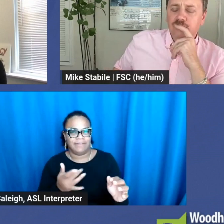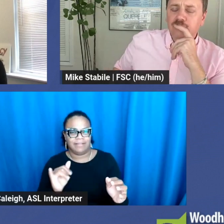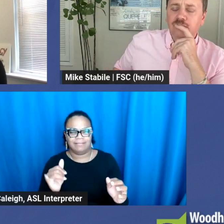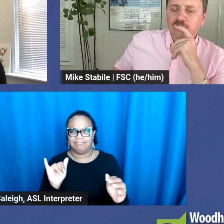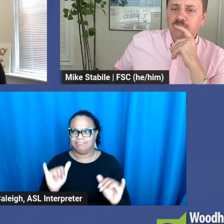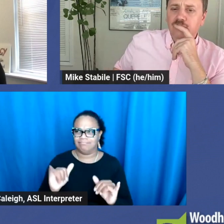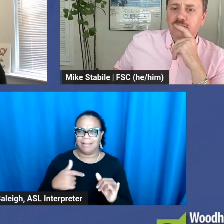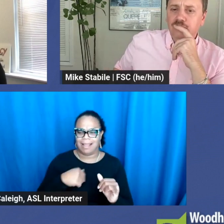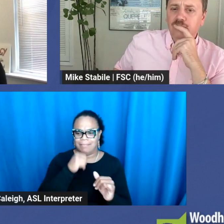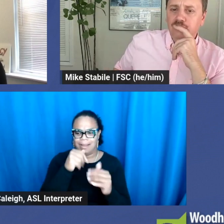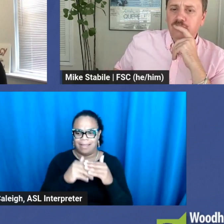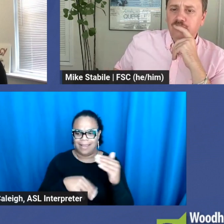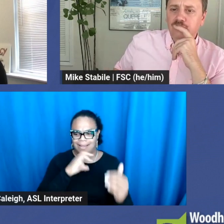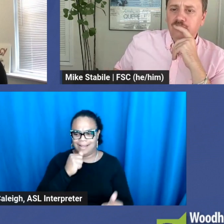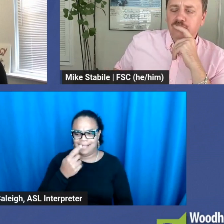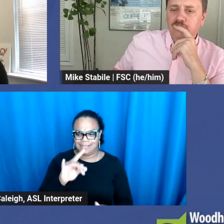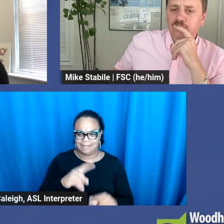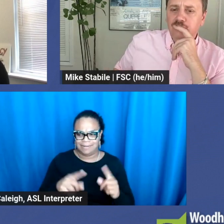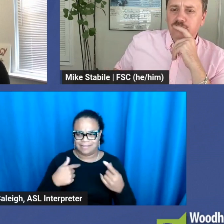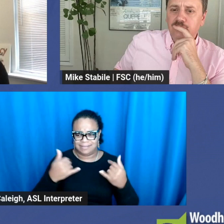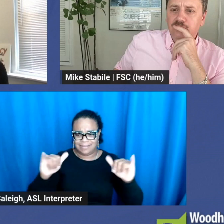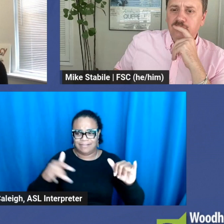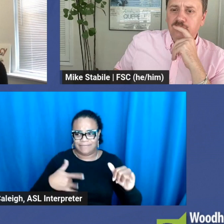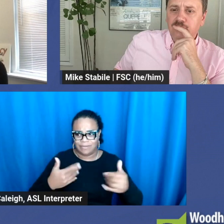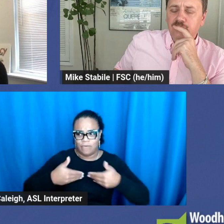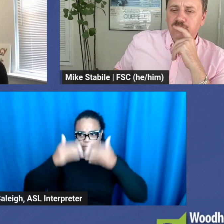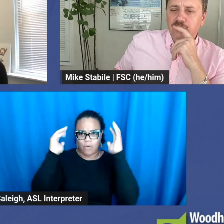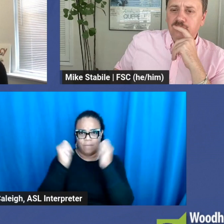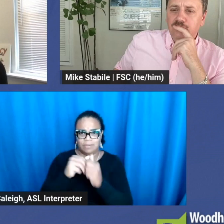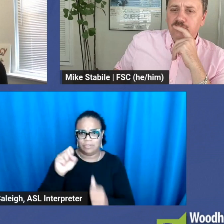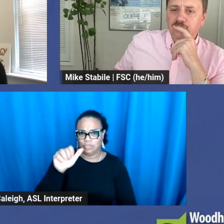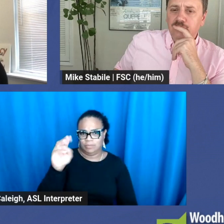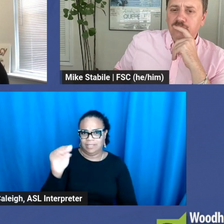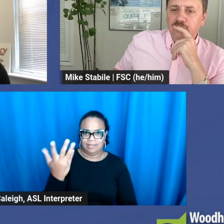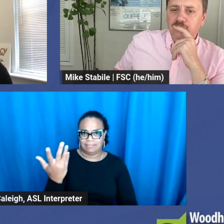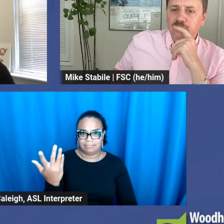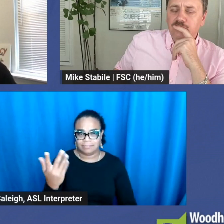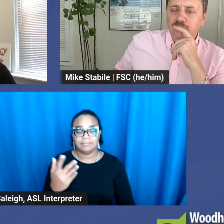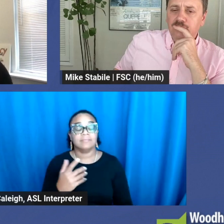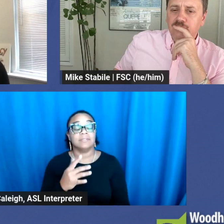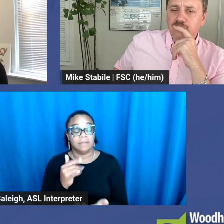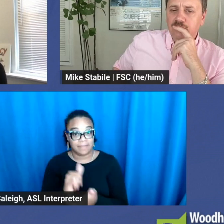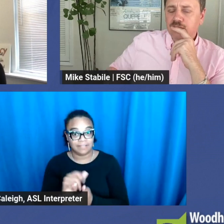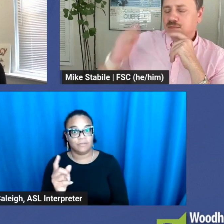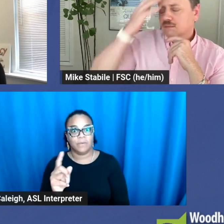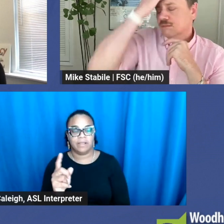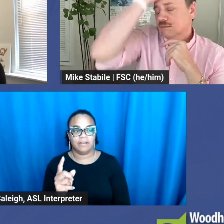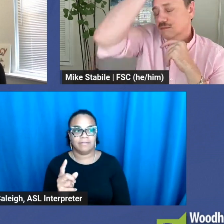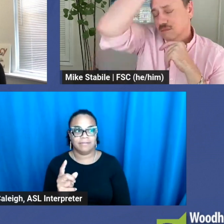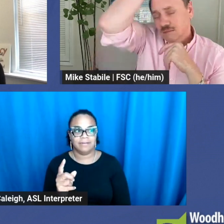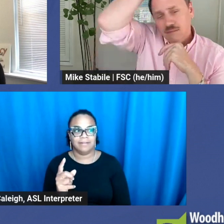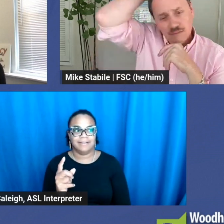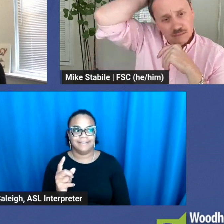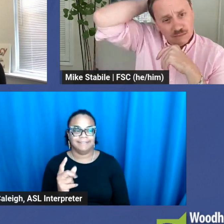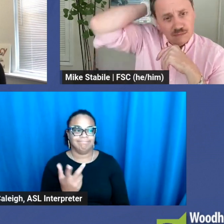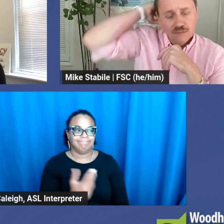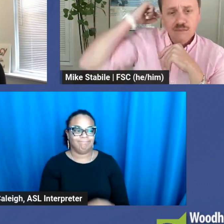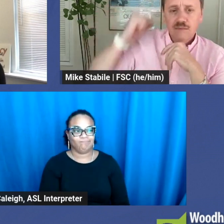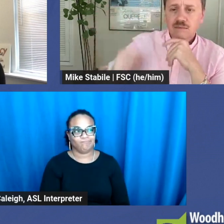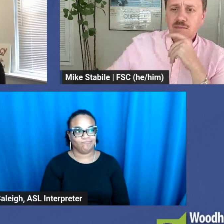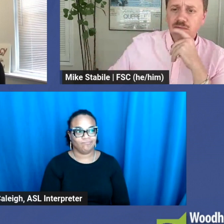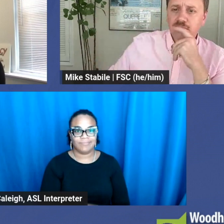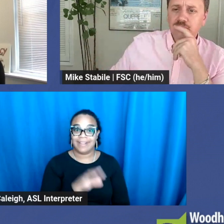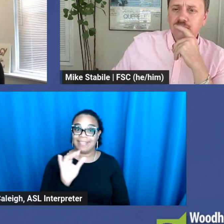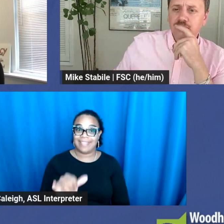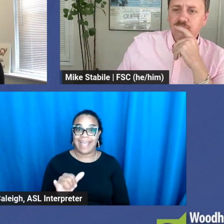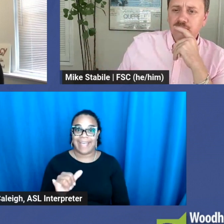helpless to do anything about what I see on social media. And I think it's where sort of the rhetoric gets